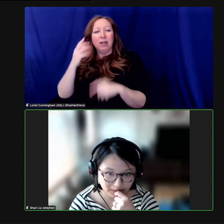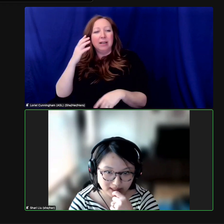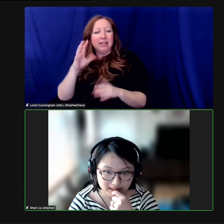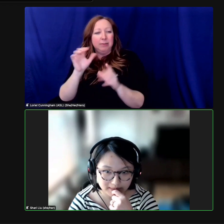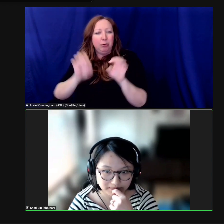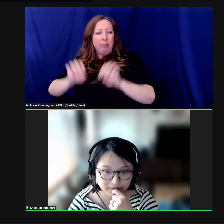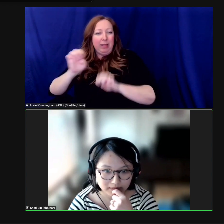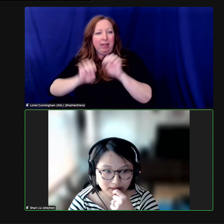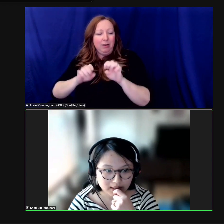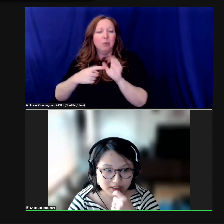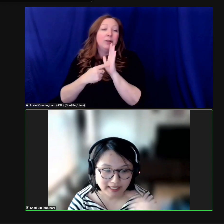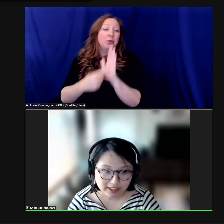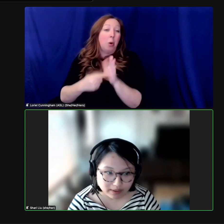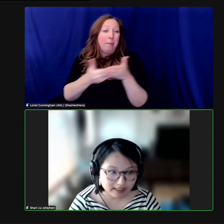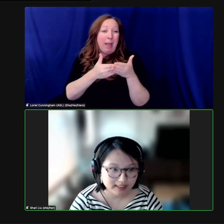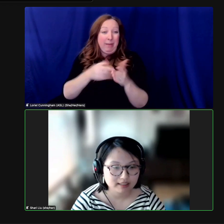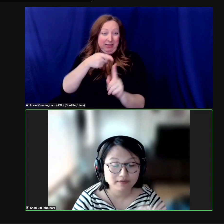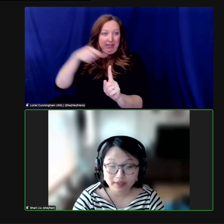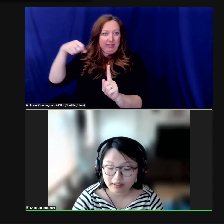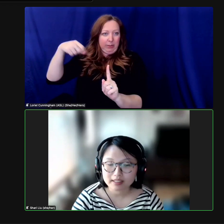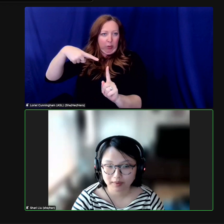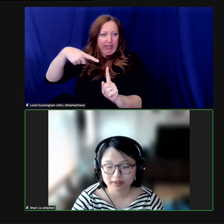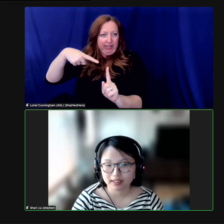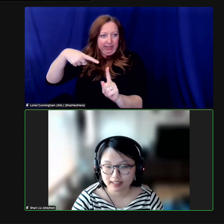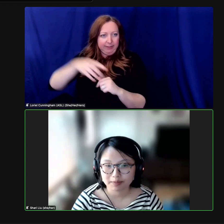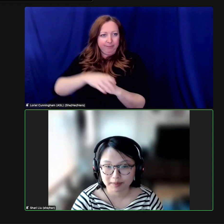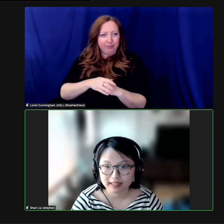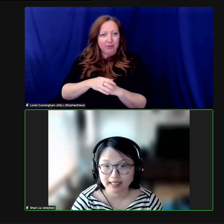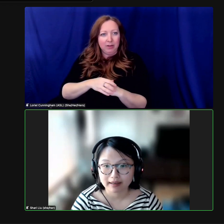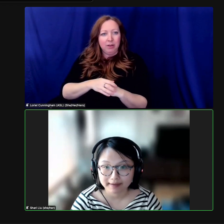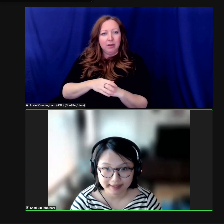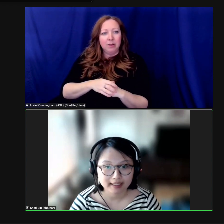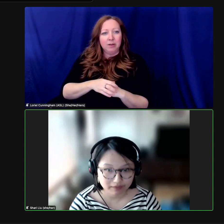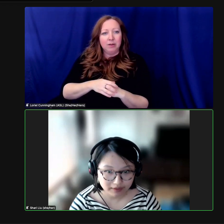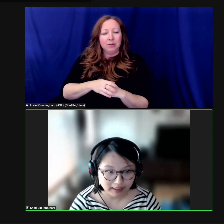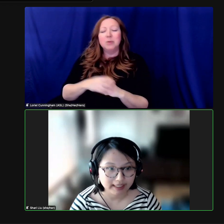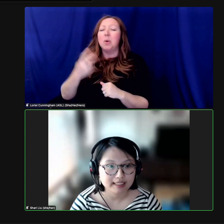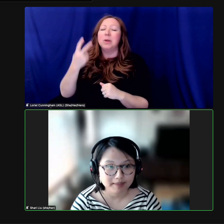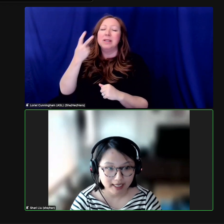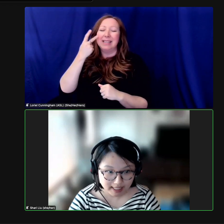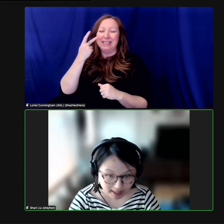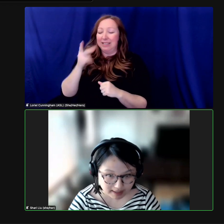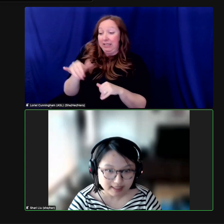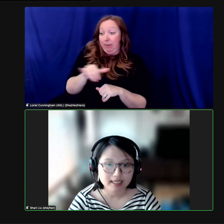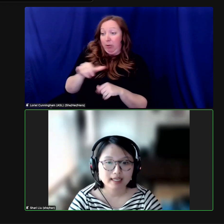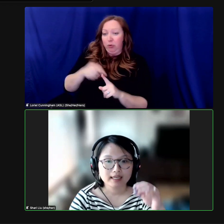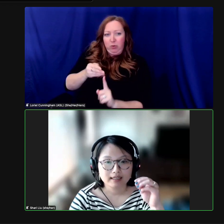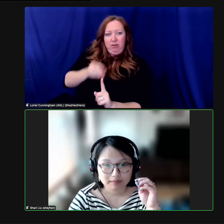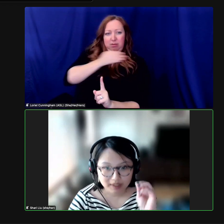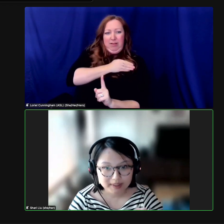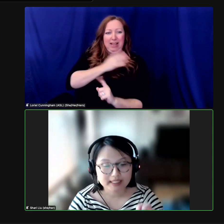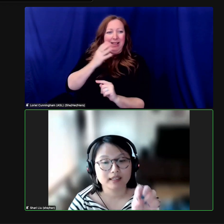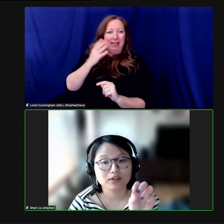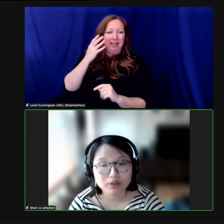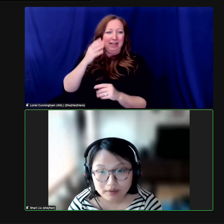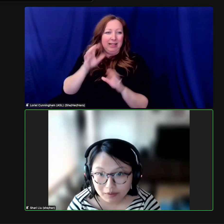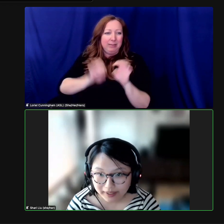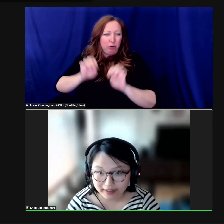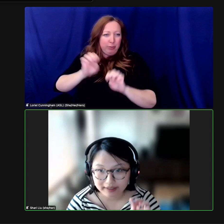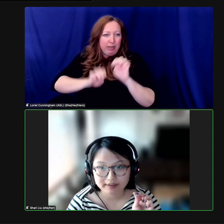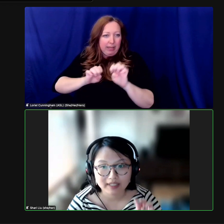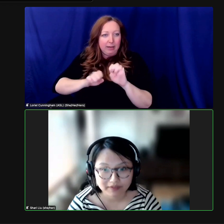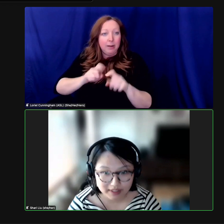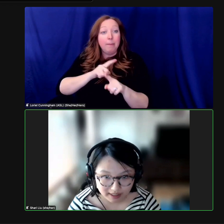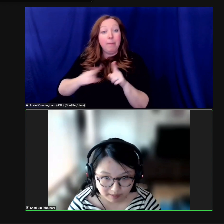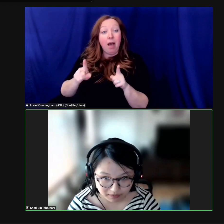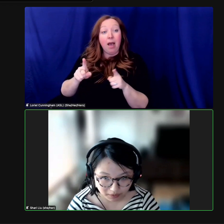showed babies. So as you can see, it's very similar to the experiment that I already covered, except that test, babies see a new low